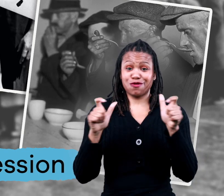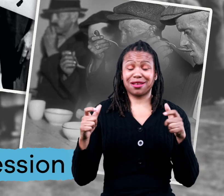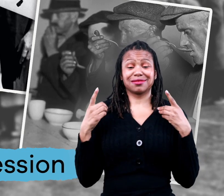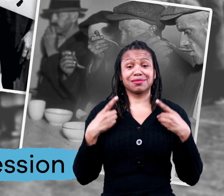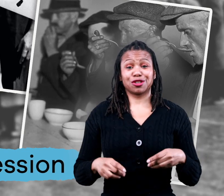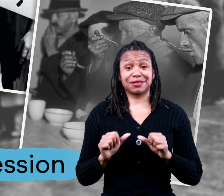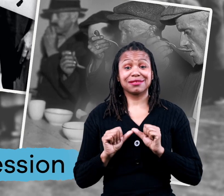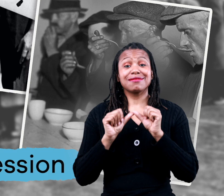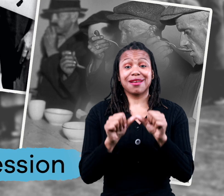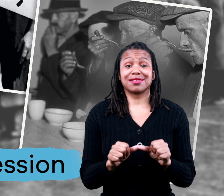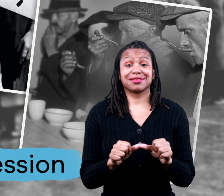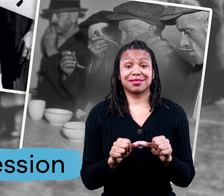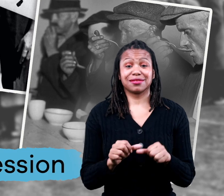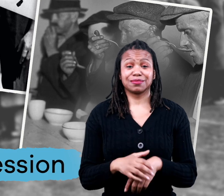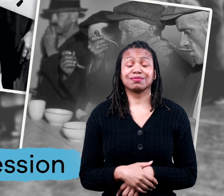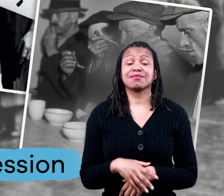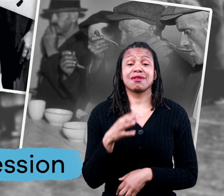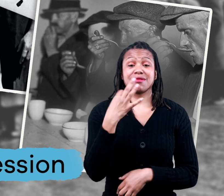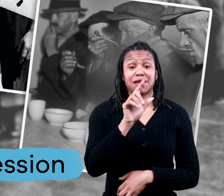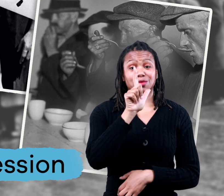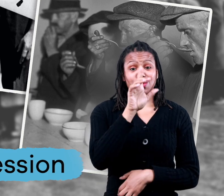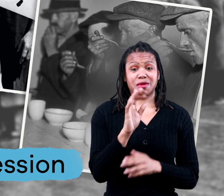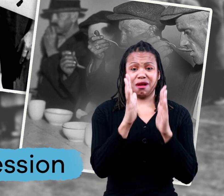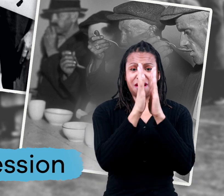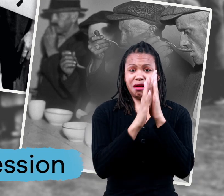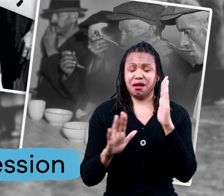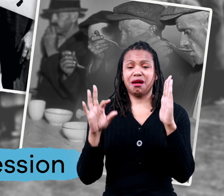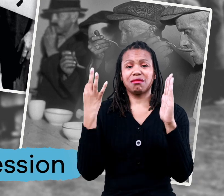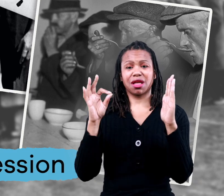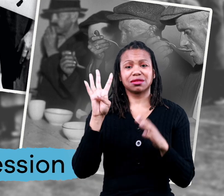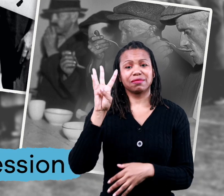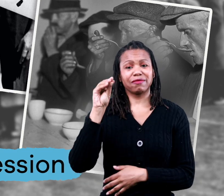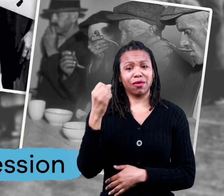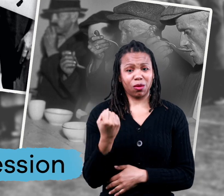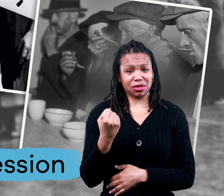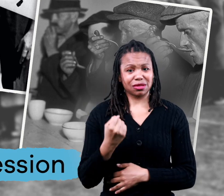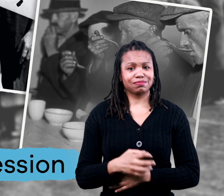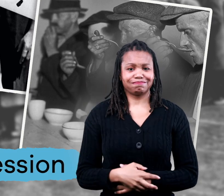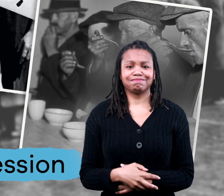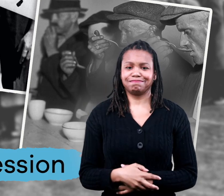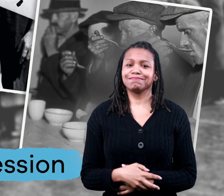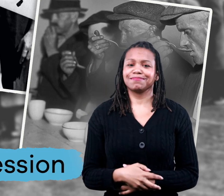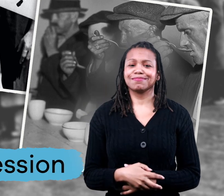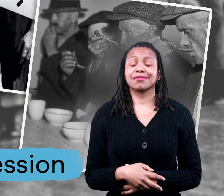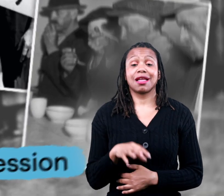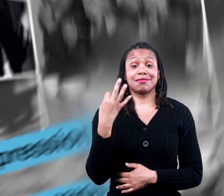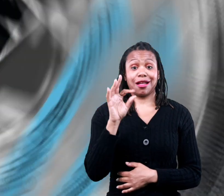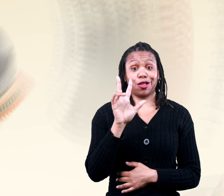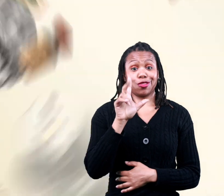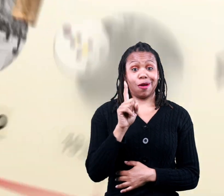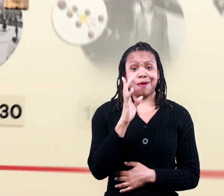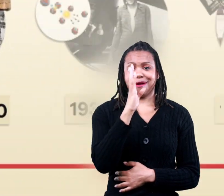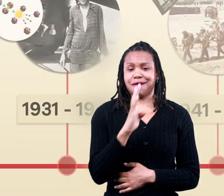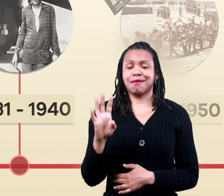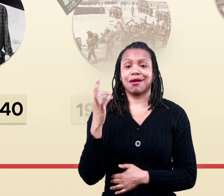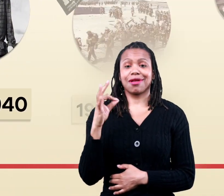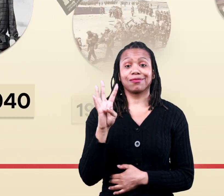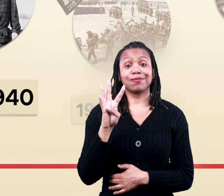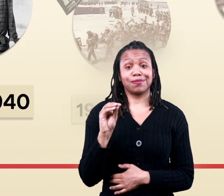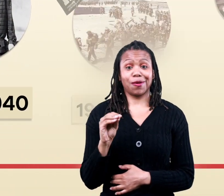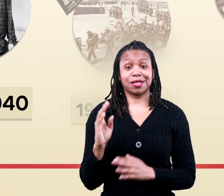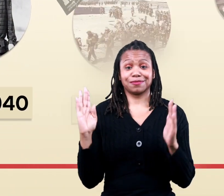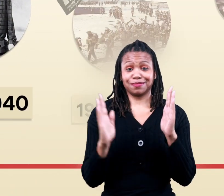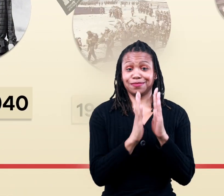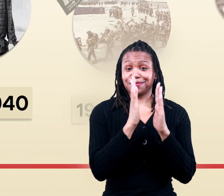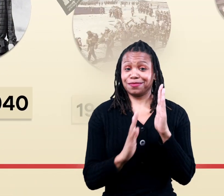survive. The Great Depression lasted from 1929 to the mid-1940s.